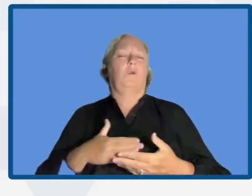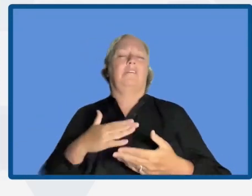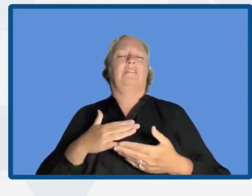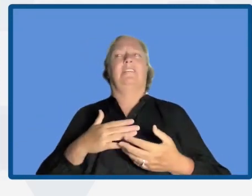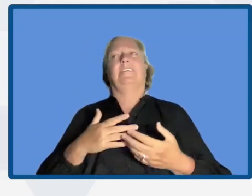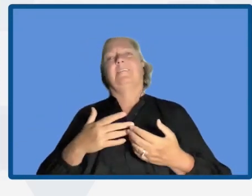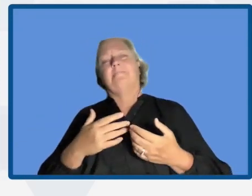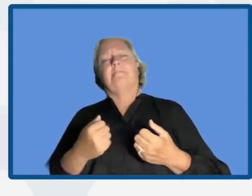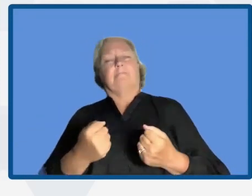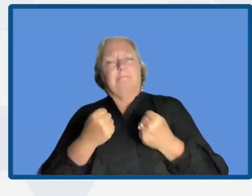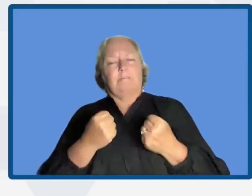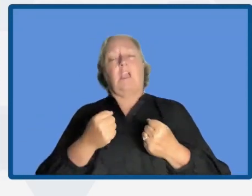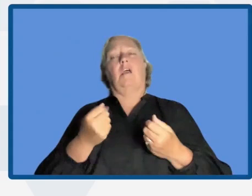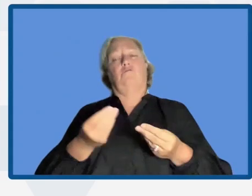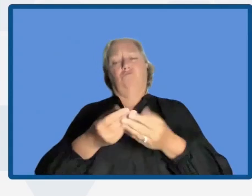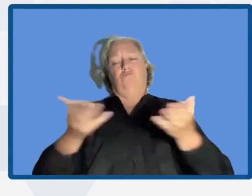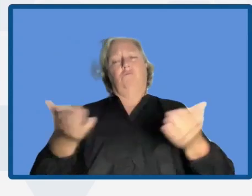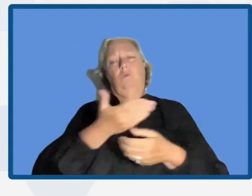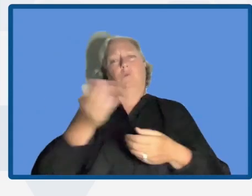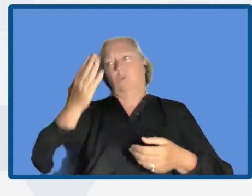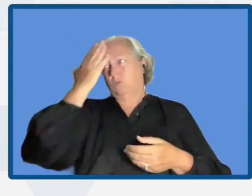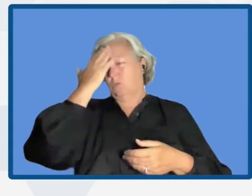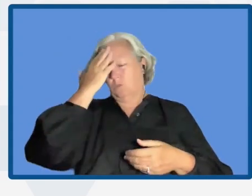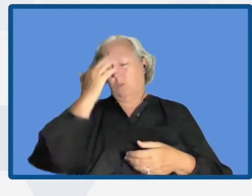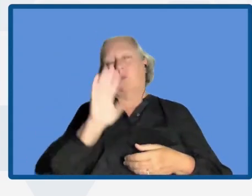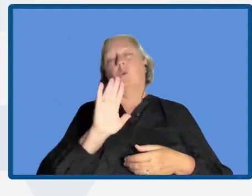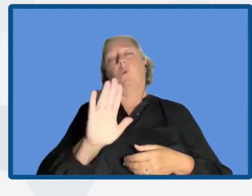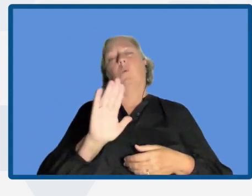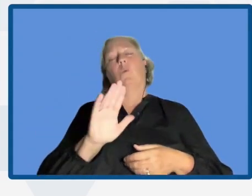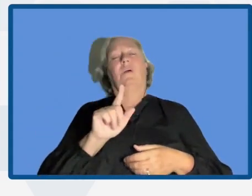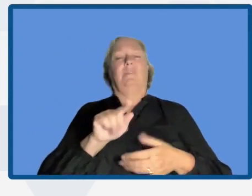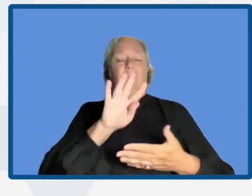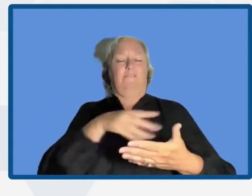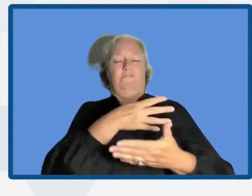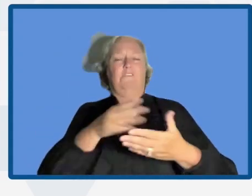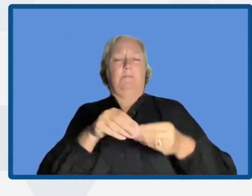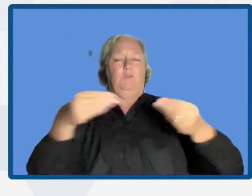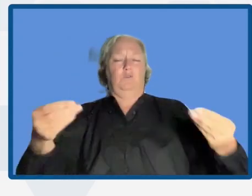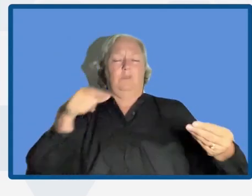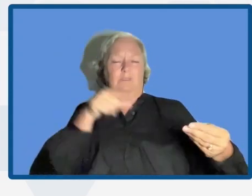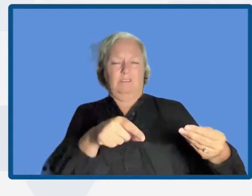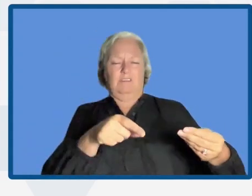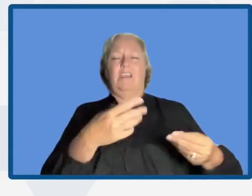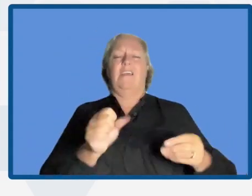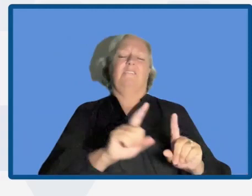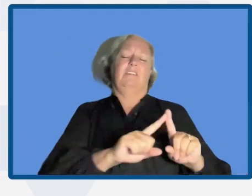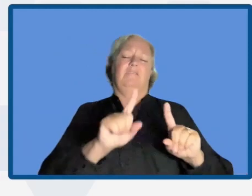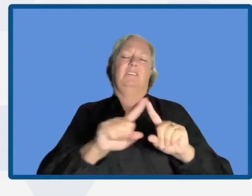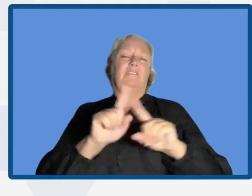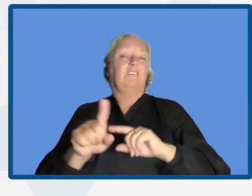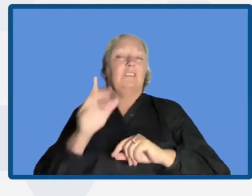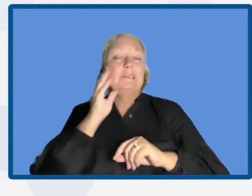shared knowledge. Against this framework, we put together different experiences regarding early